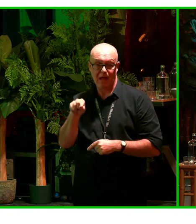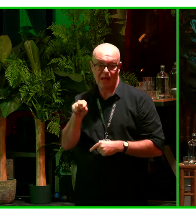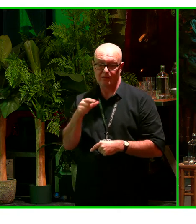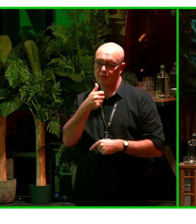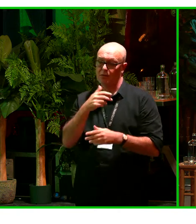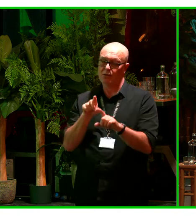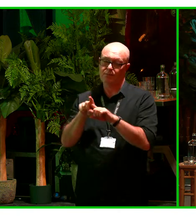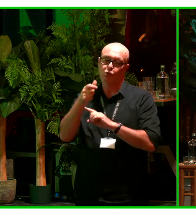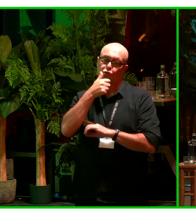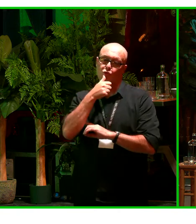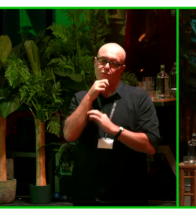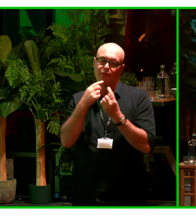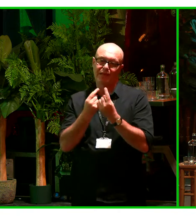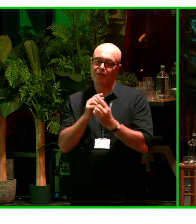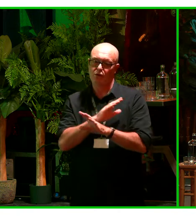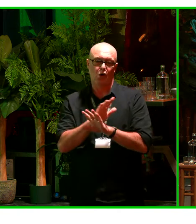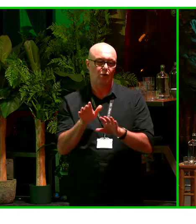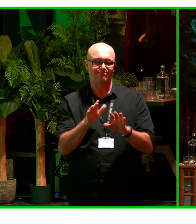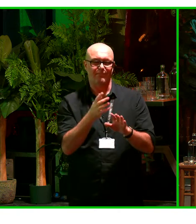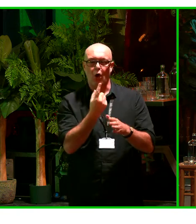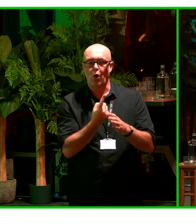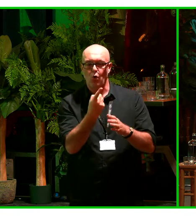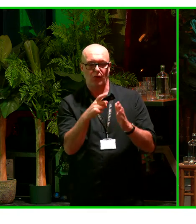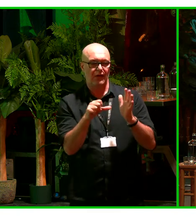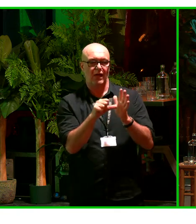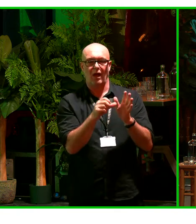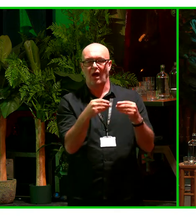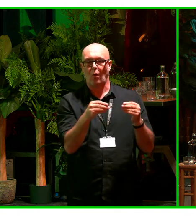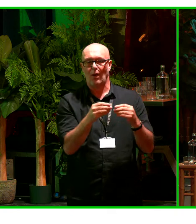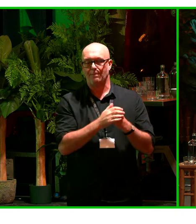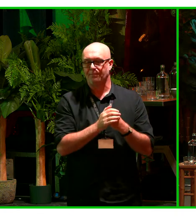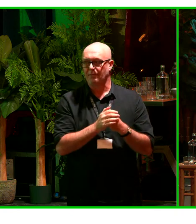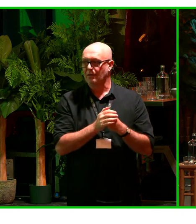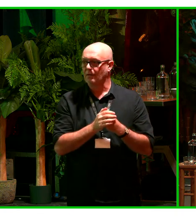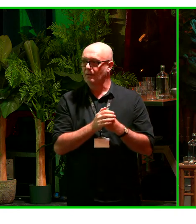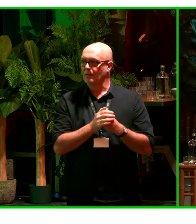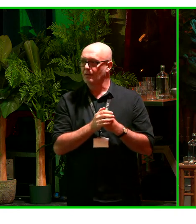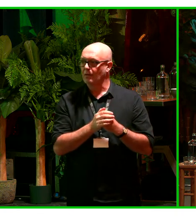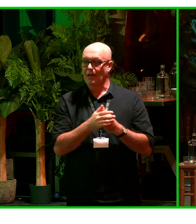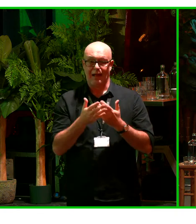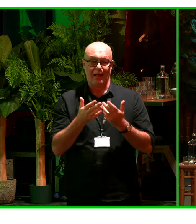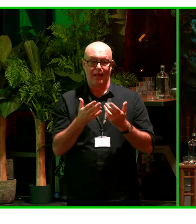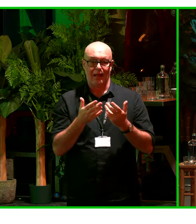So in 2020, I think there were about 18 billion